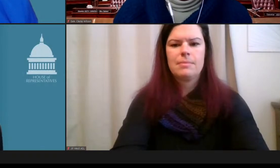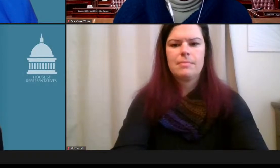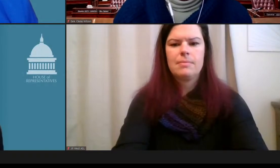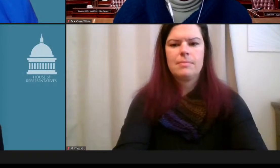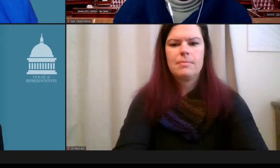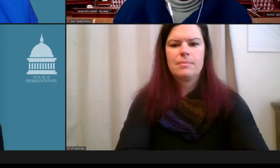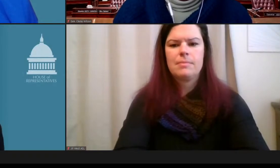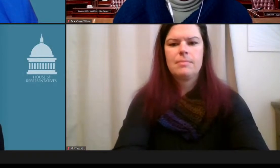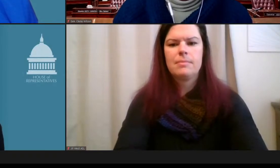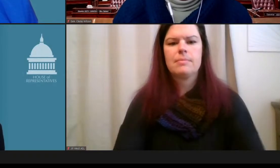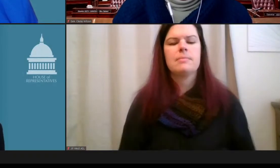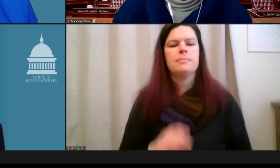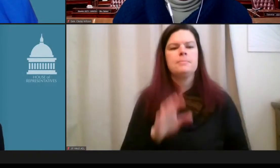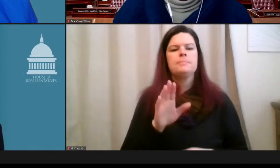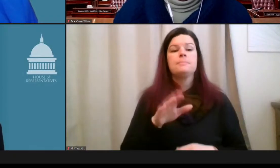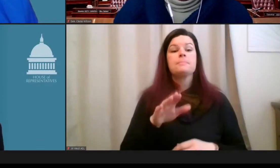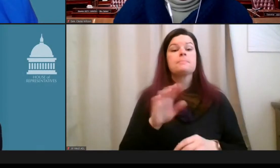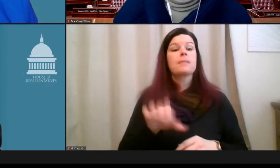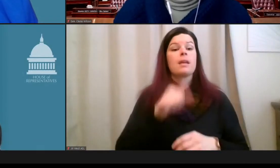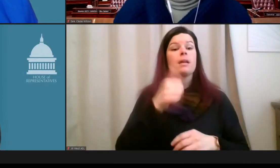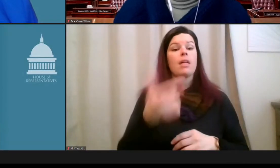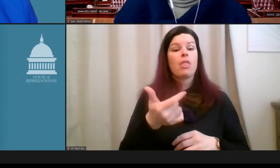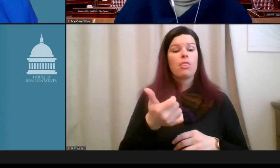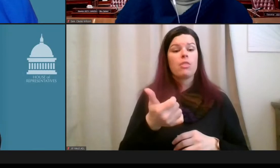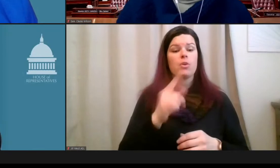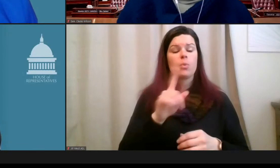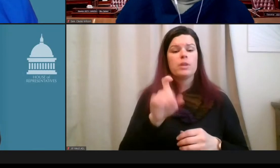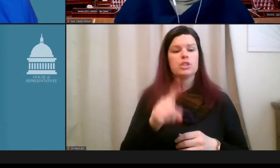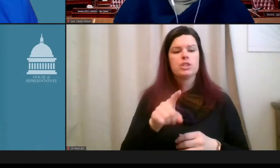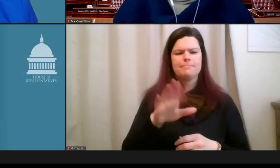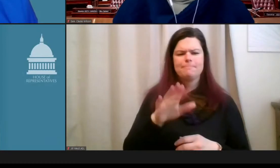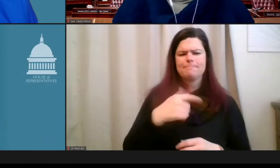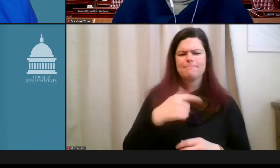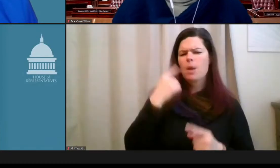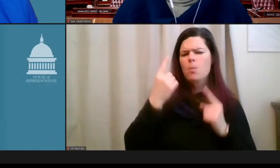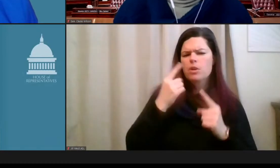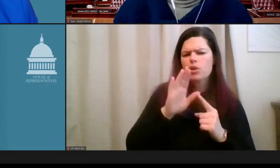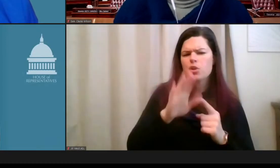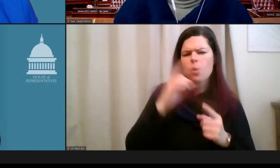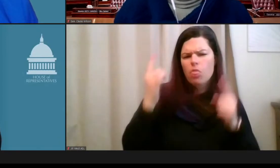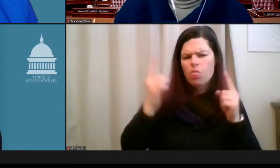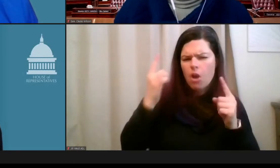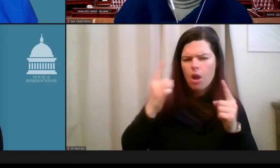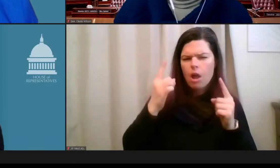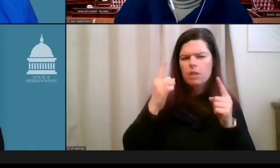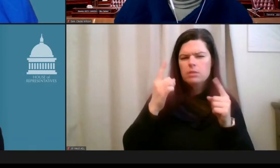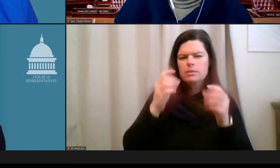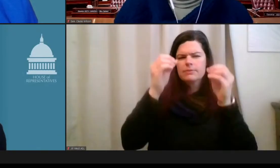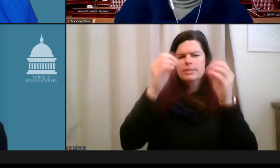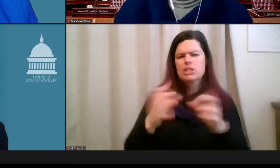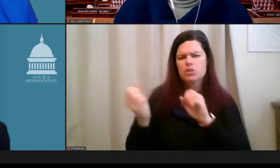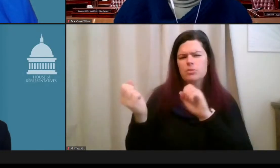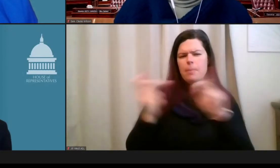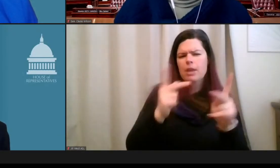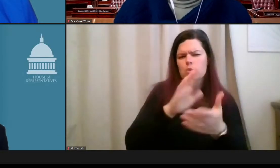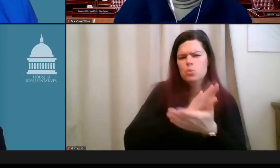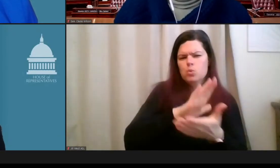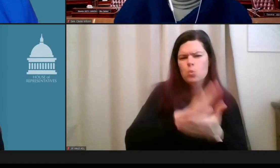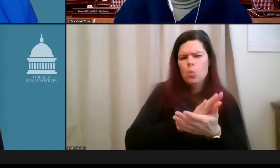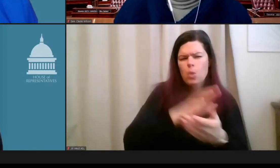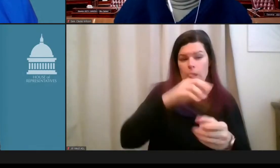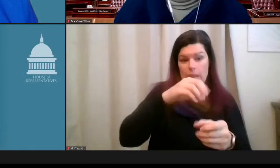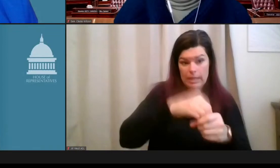teachers being back in school, mostly unvaccinated, whereas you all are doing business virtually.